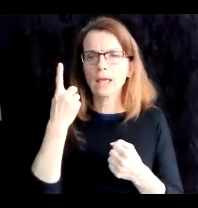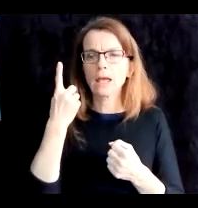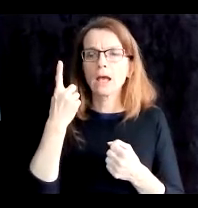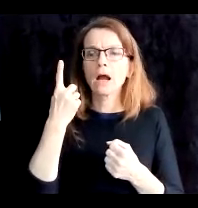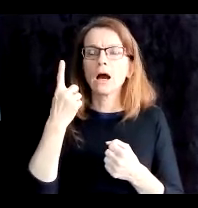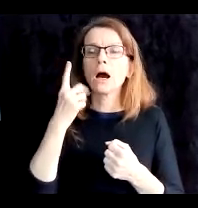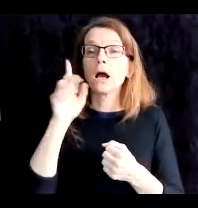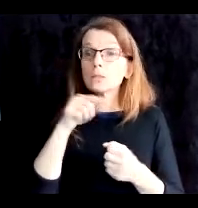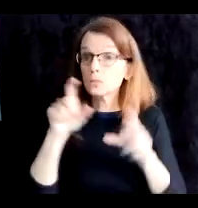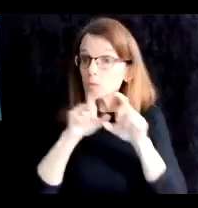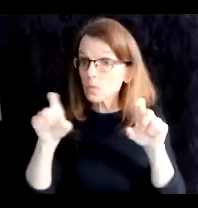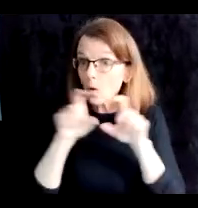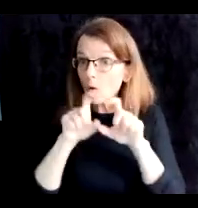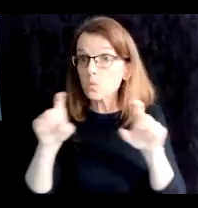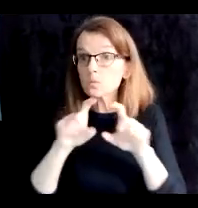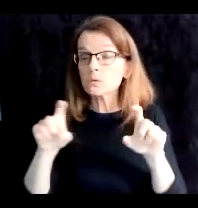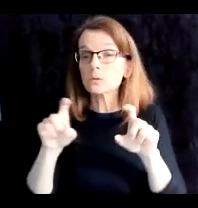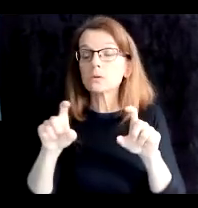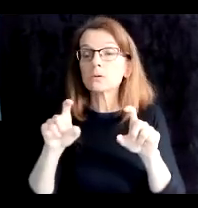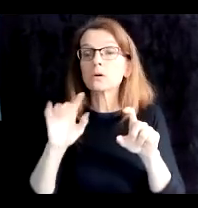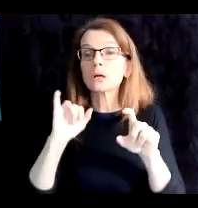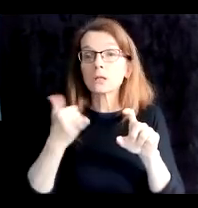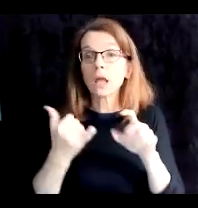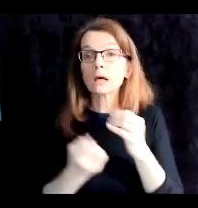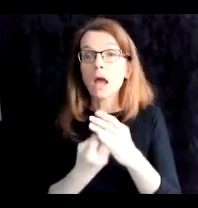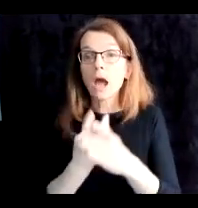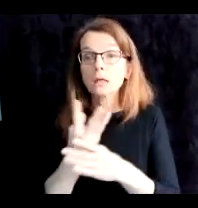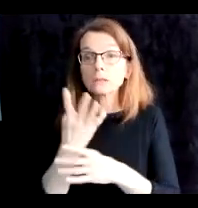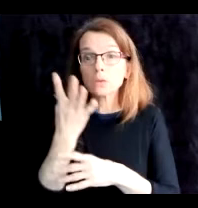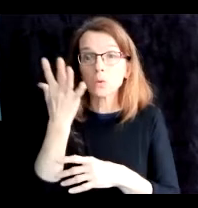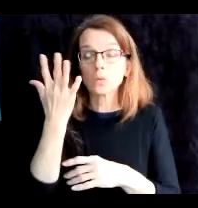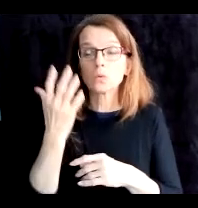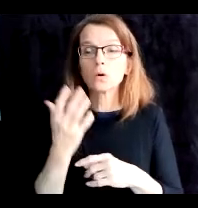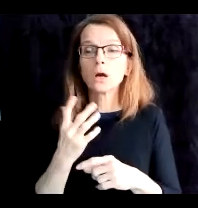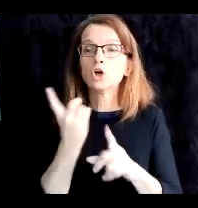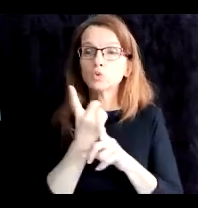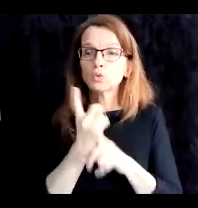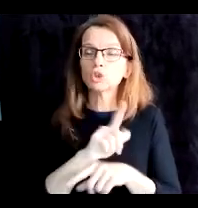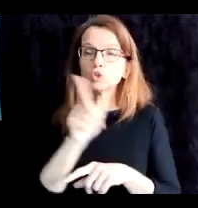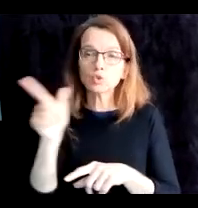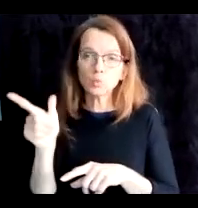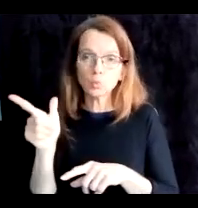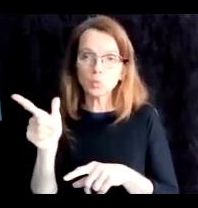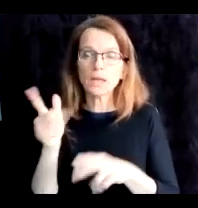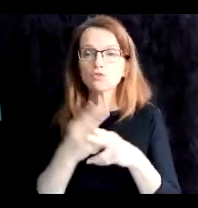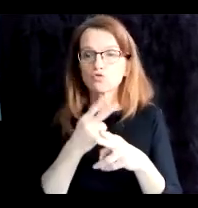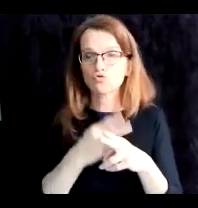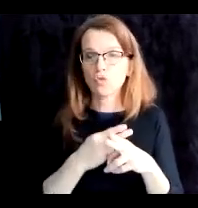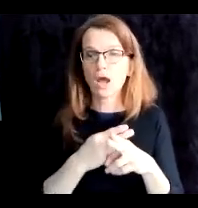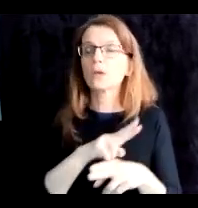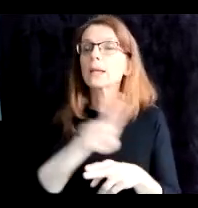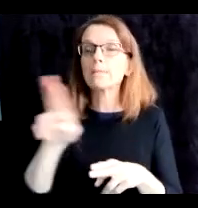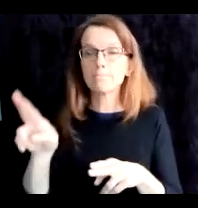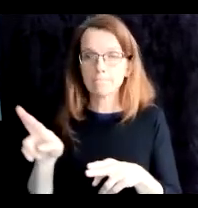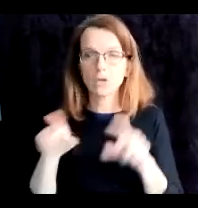Well, every country is in debt, or most of the countries are in debt. So what? But there is a specific context, of course. And at